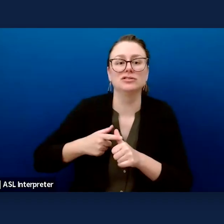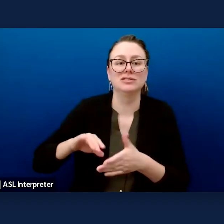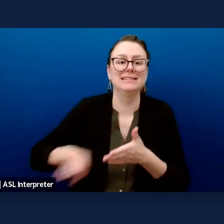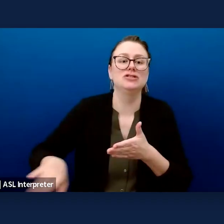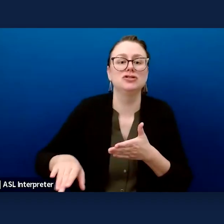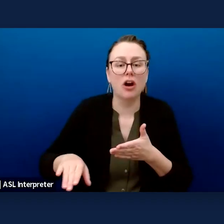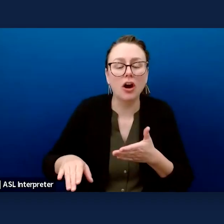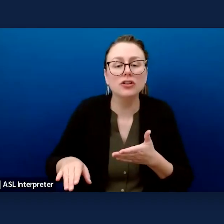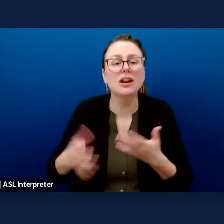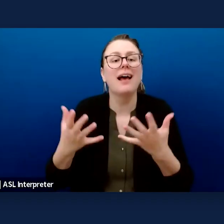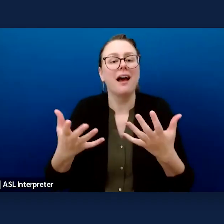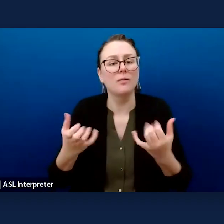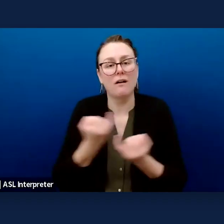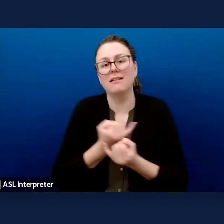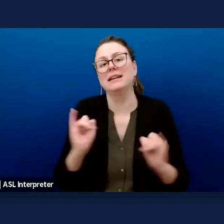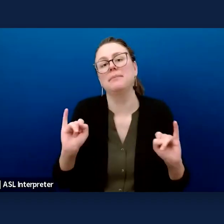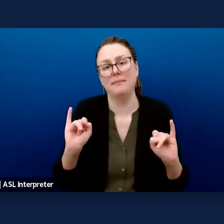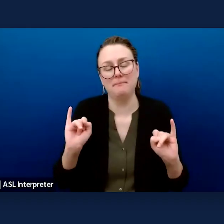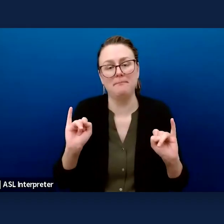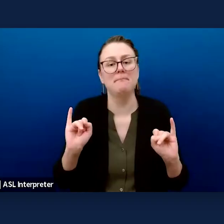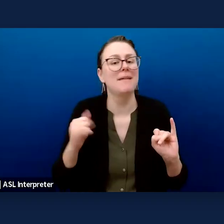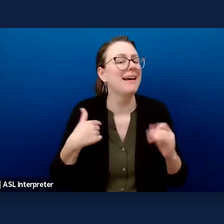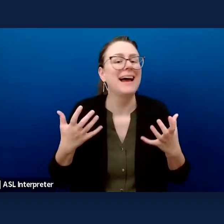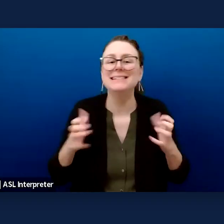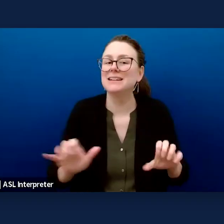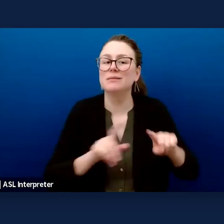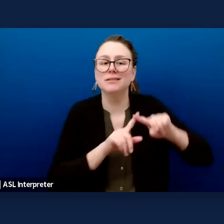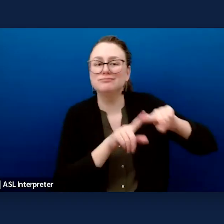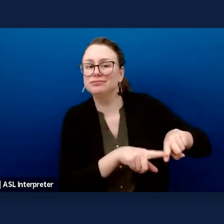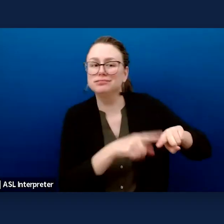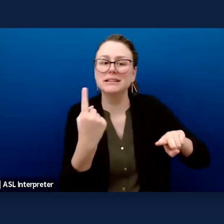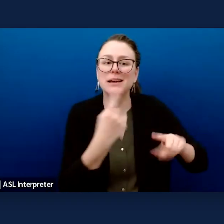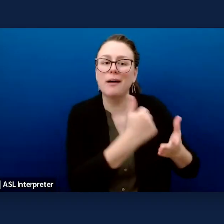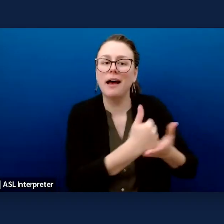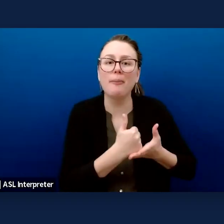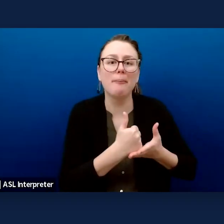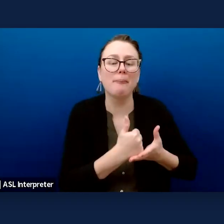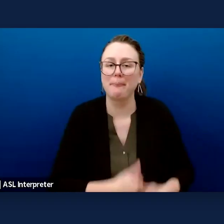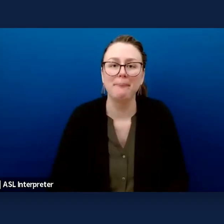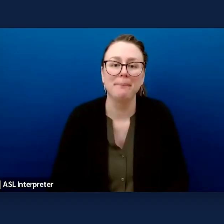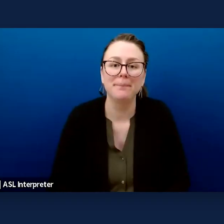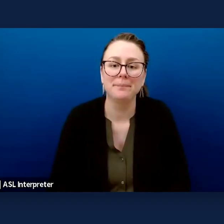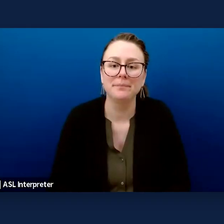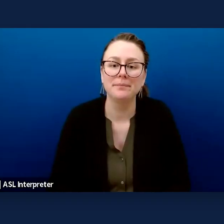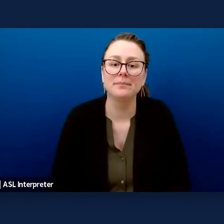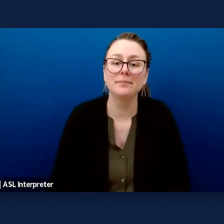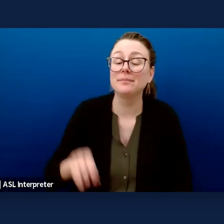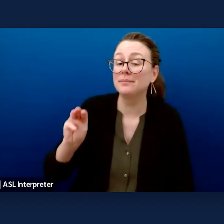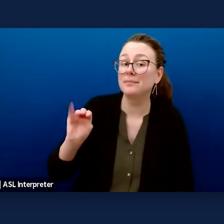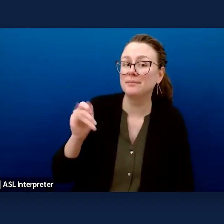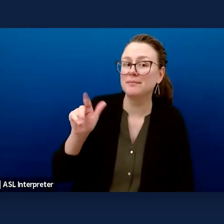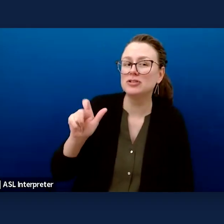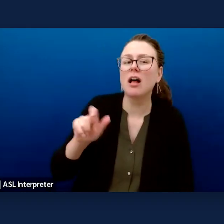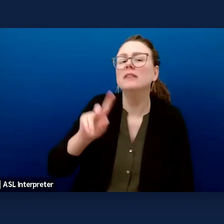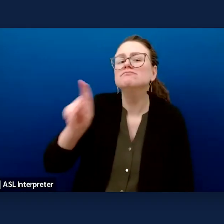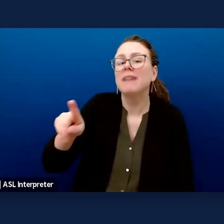I wanted to be able to do it independently. I didn't want to have anyone else helping me do it. And did it work